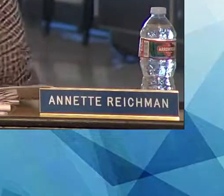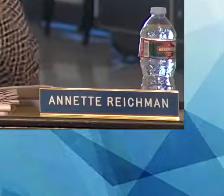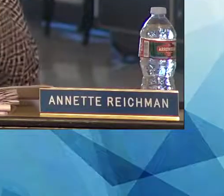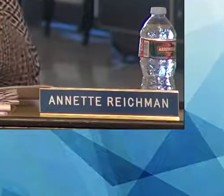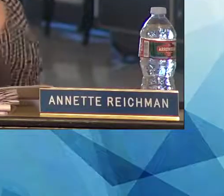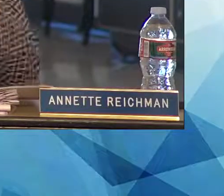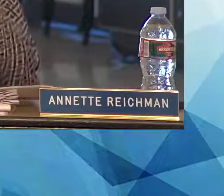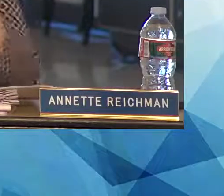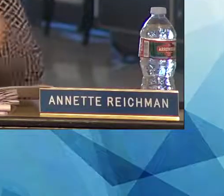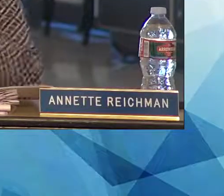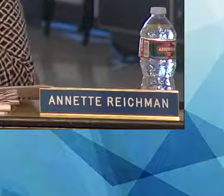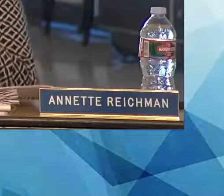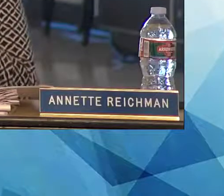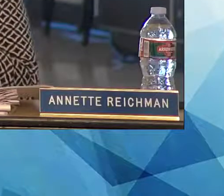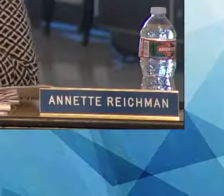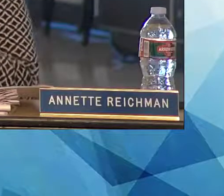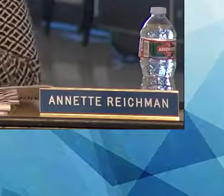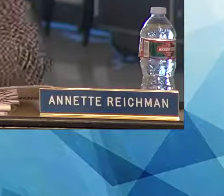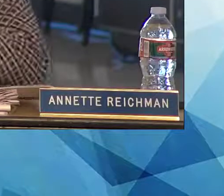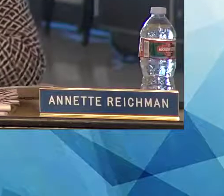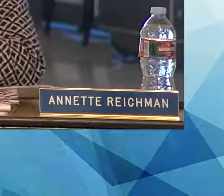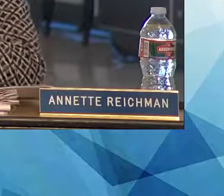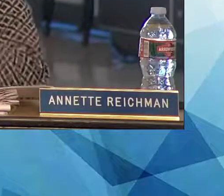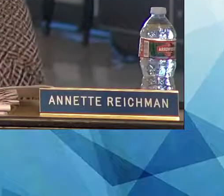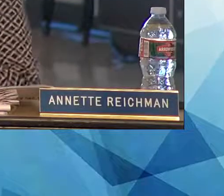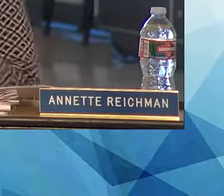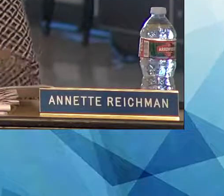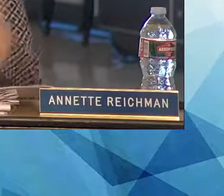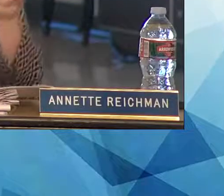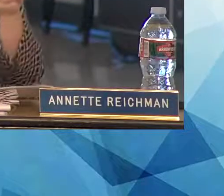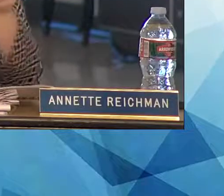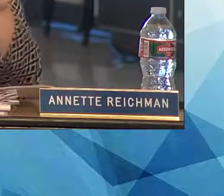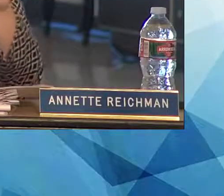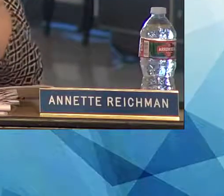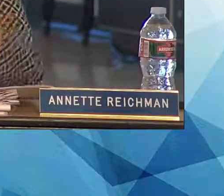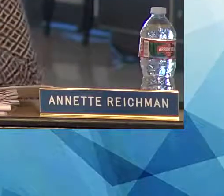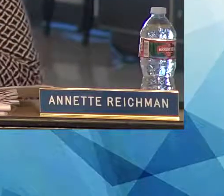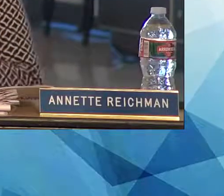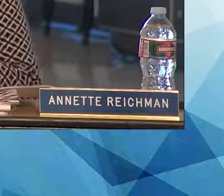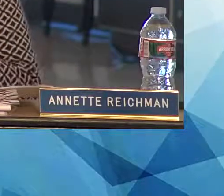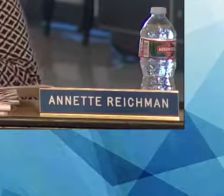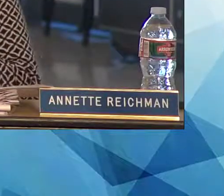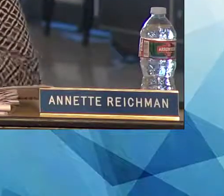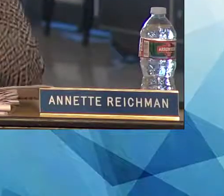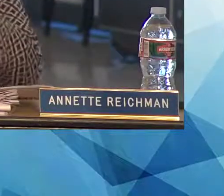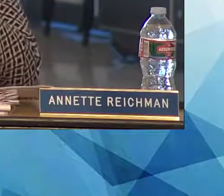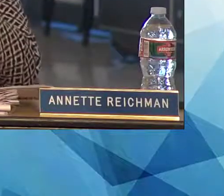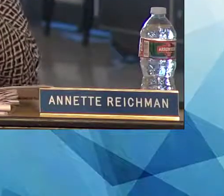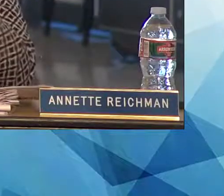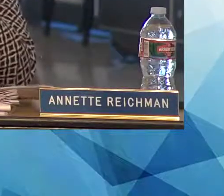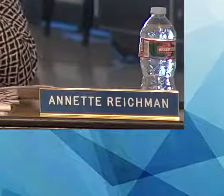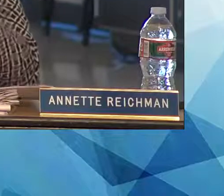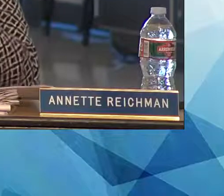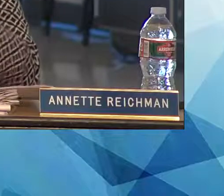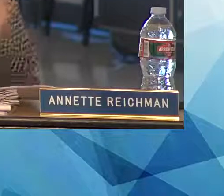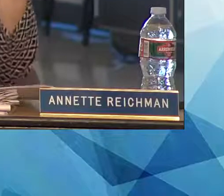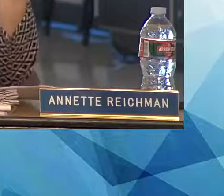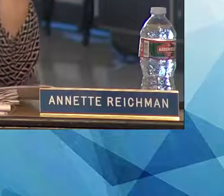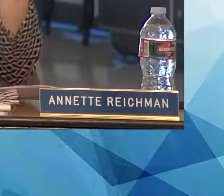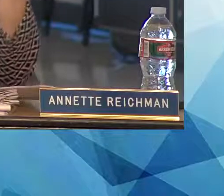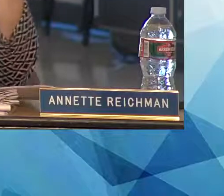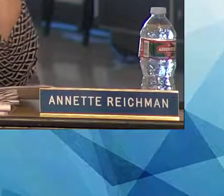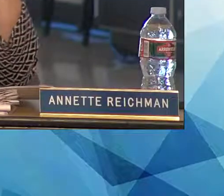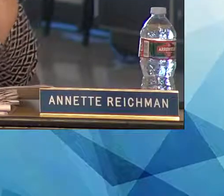with the story. Just a few days ago, I watched one of our internal